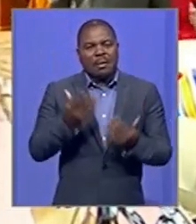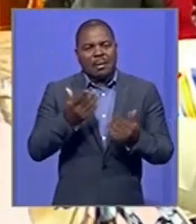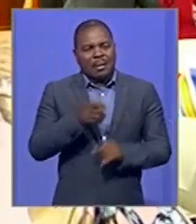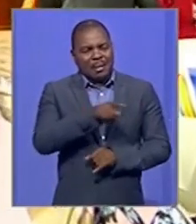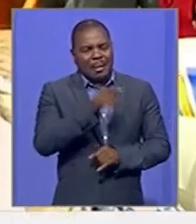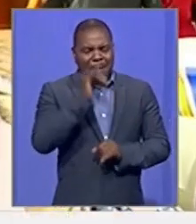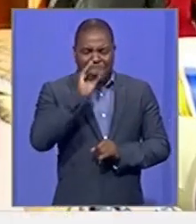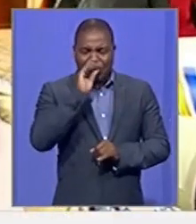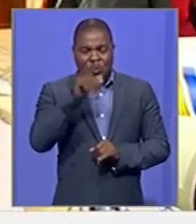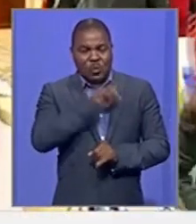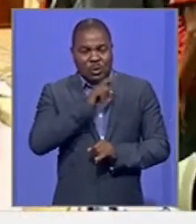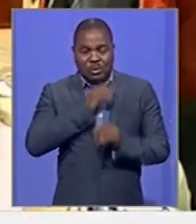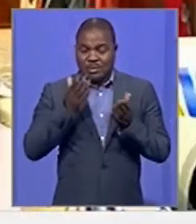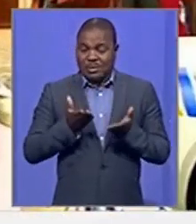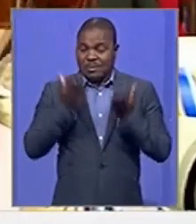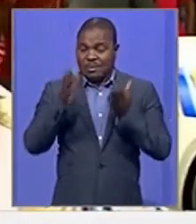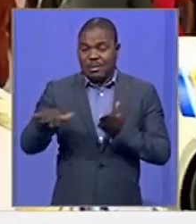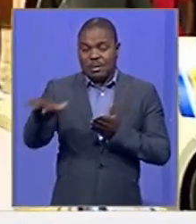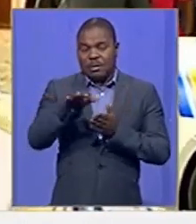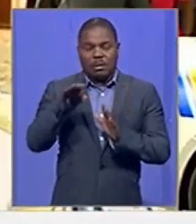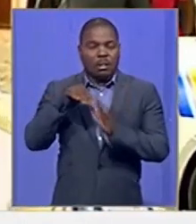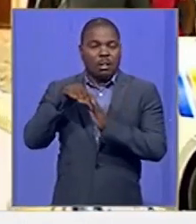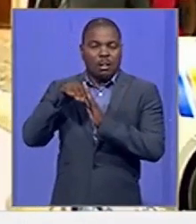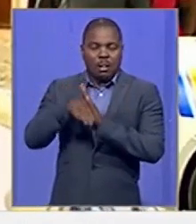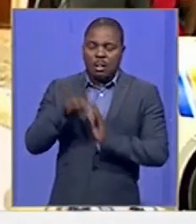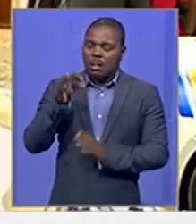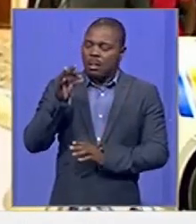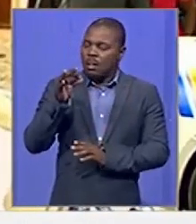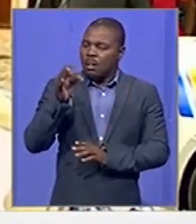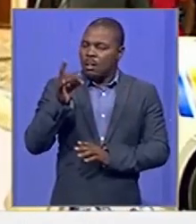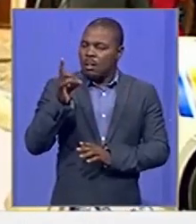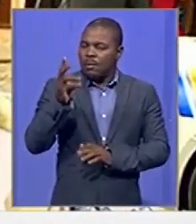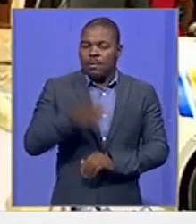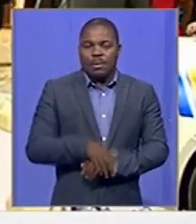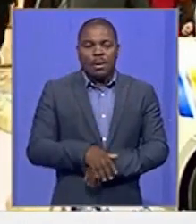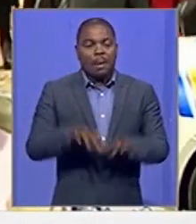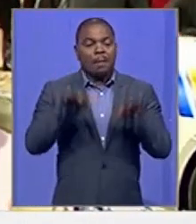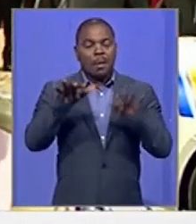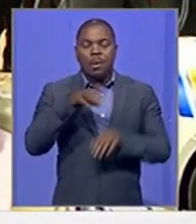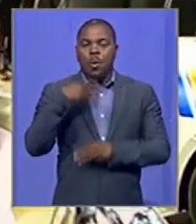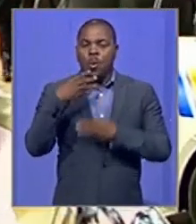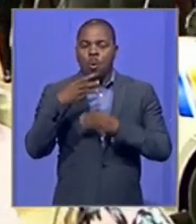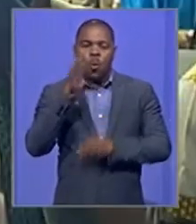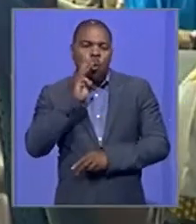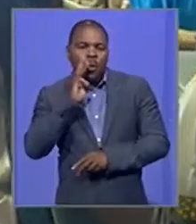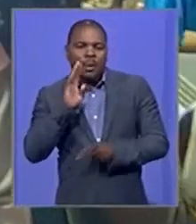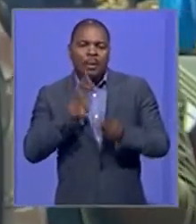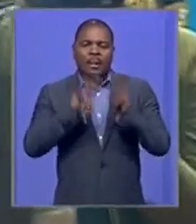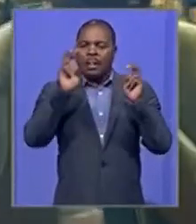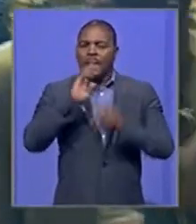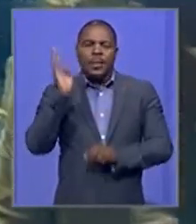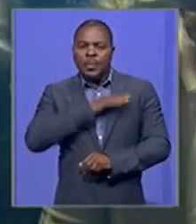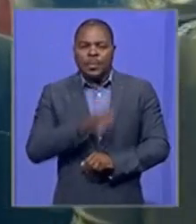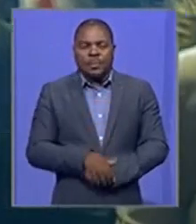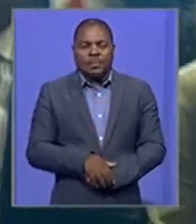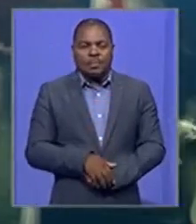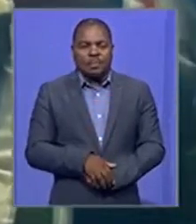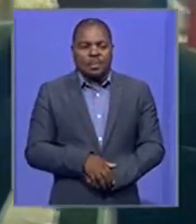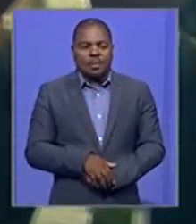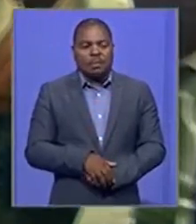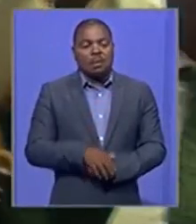province is totally decaying day by day. People haven't got water, electricity. Ditokololo